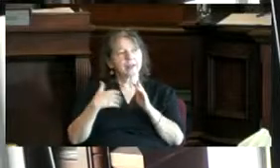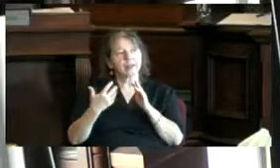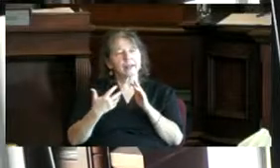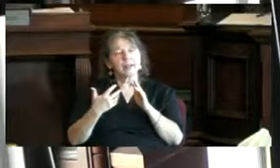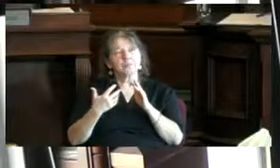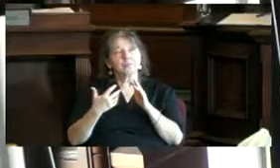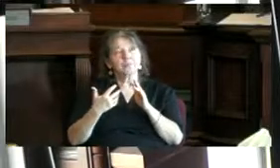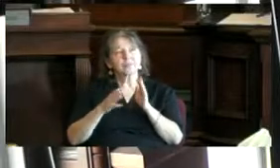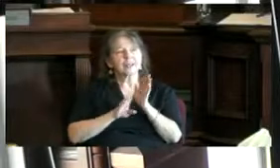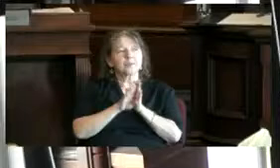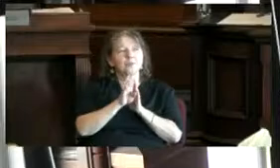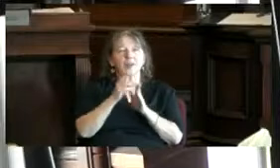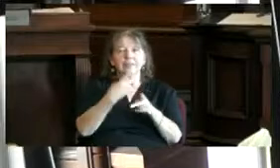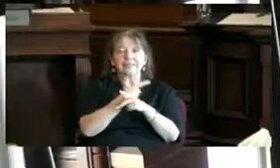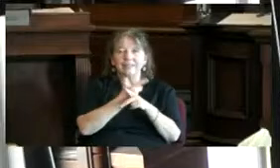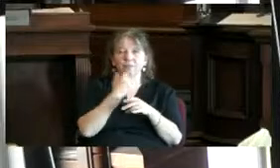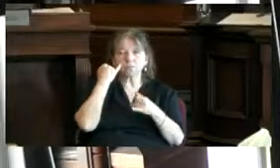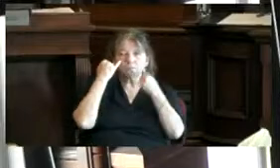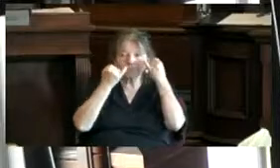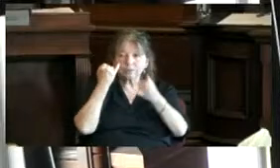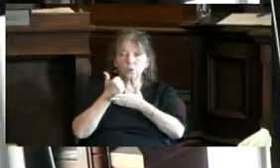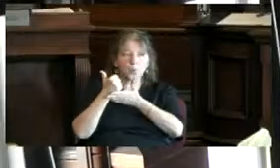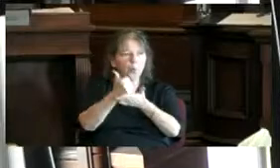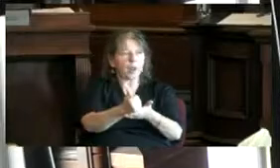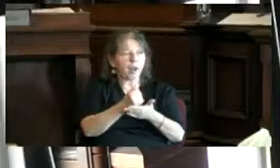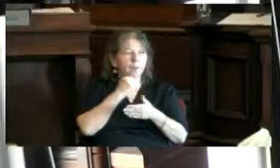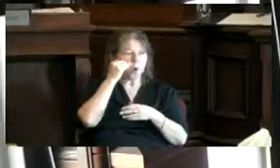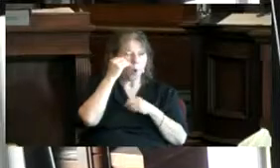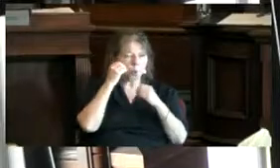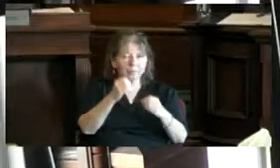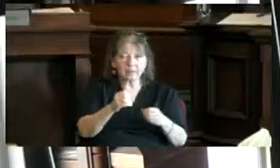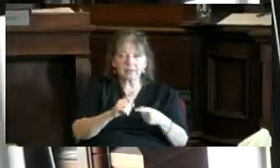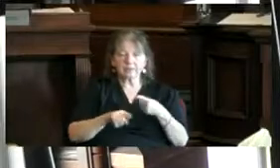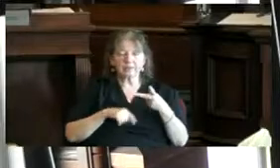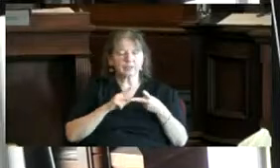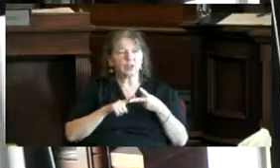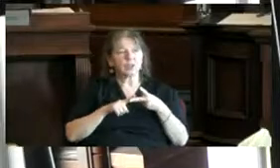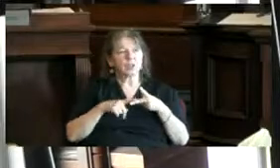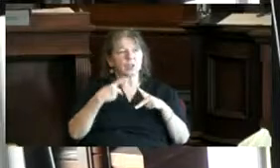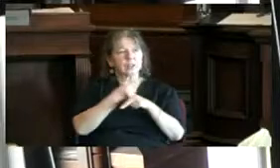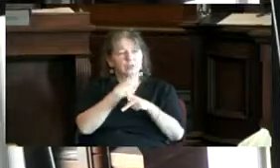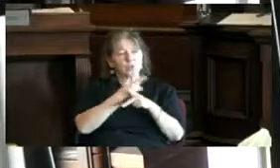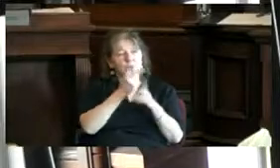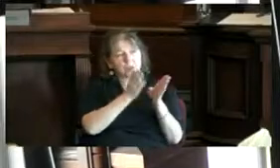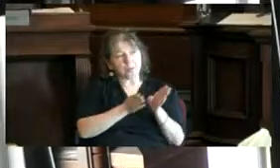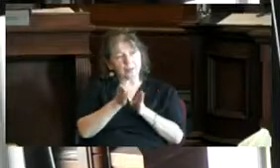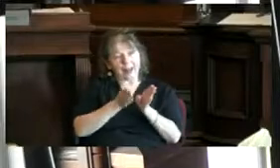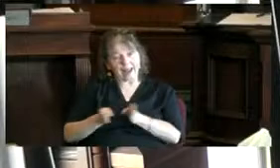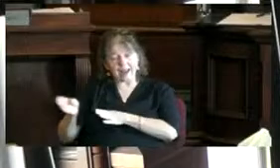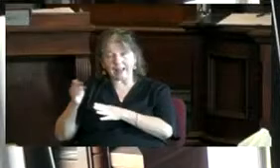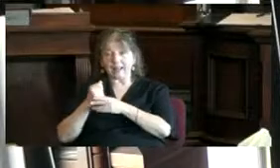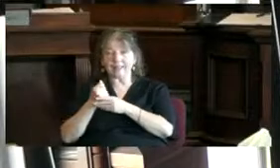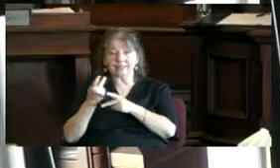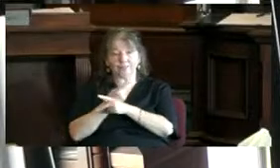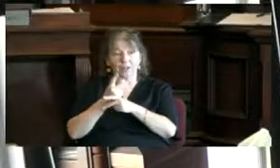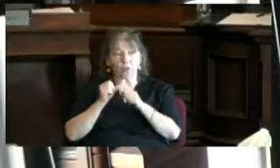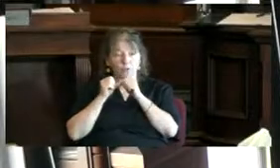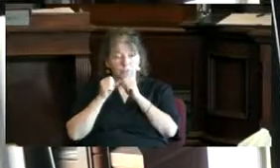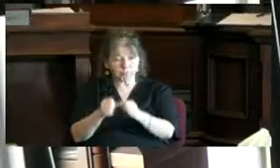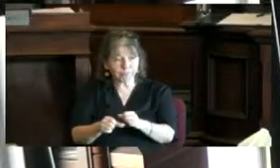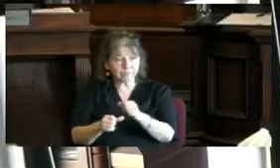develop strategies to help the homeless in the city of Rochester, create a strategic plan to merge with existing and continuous